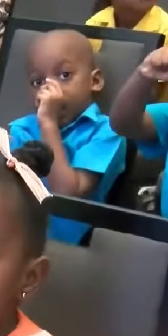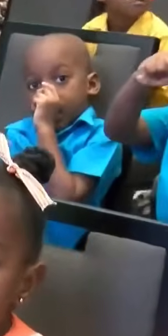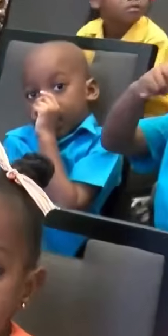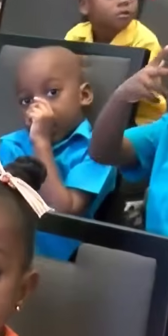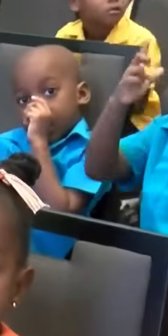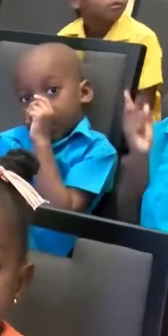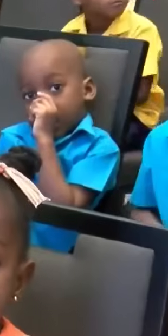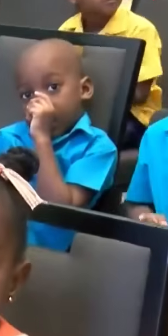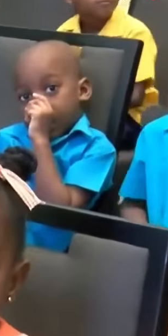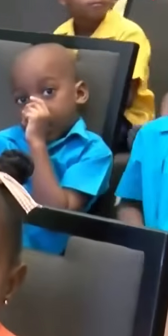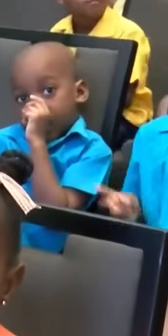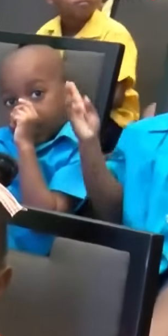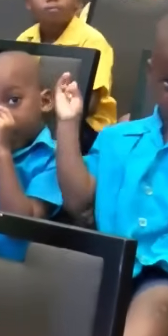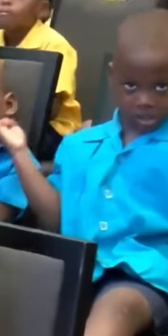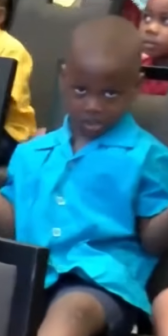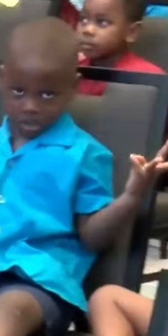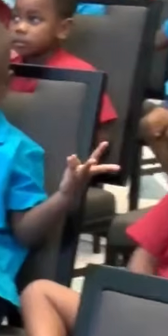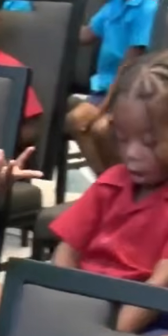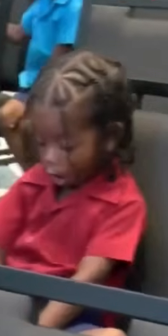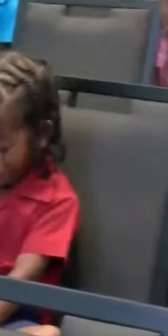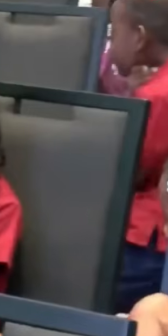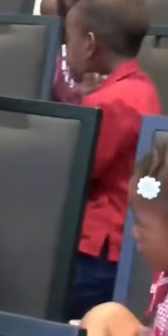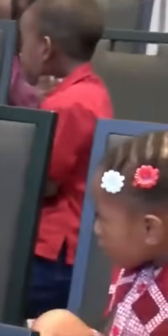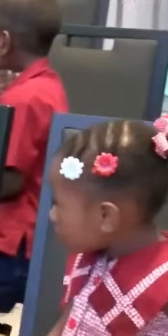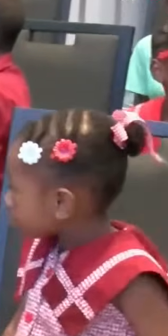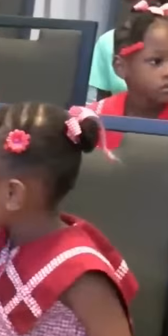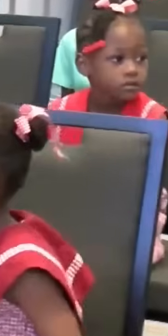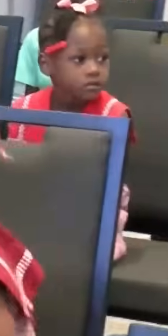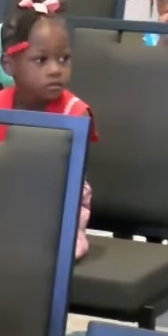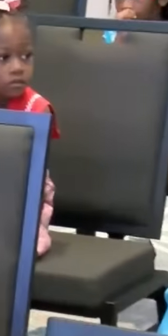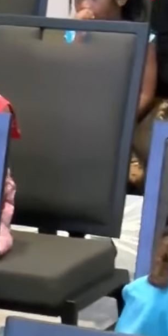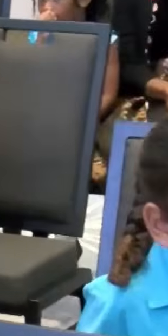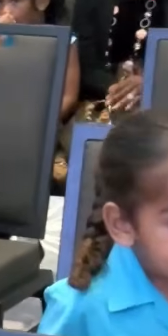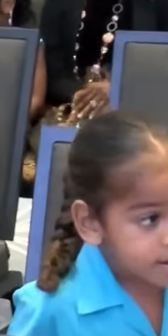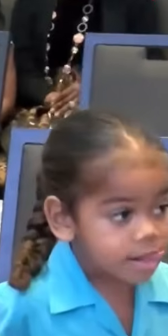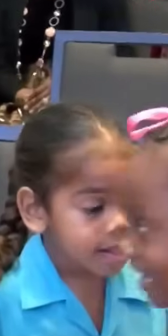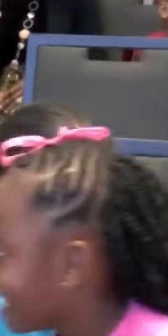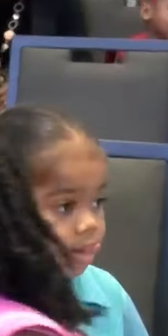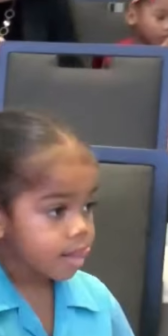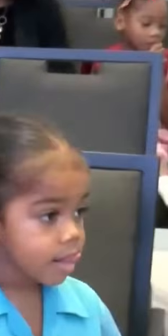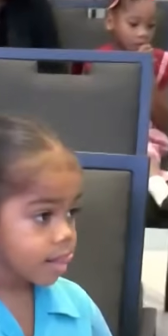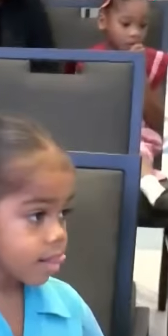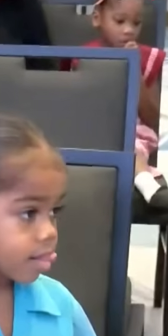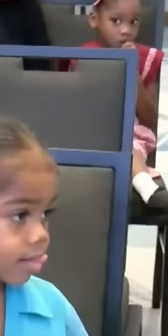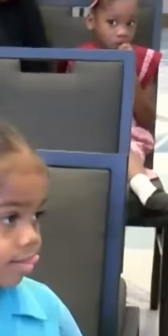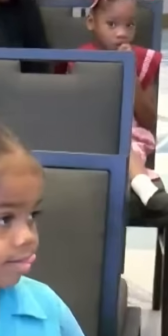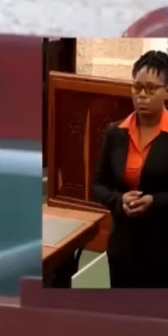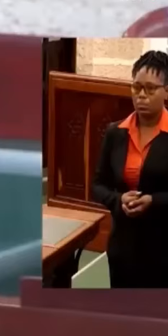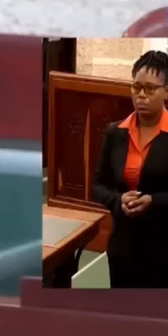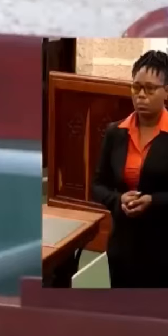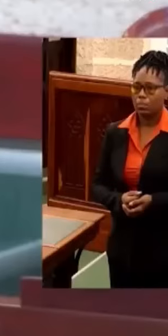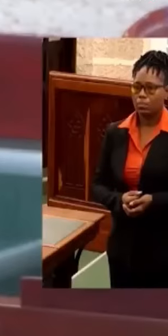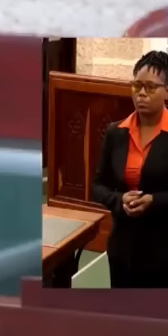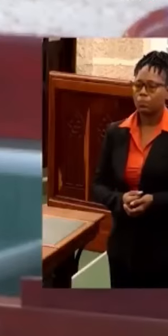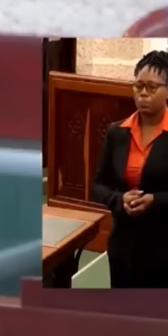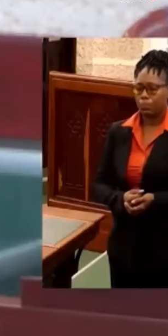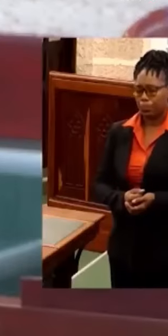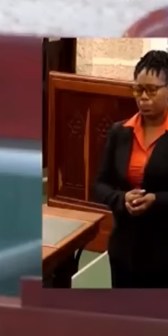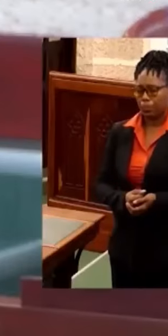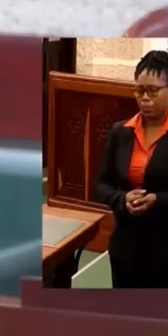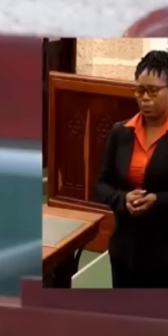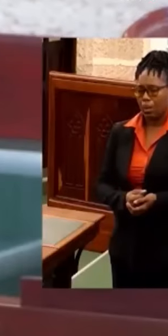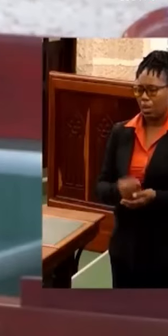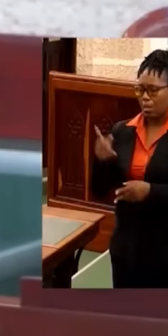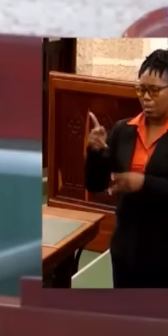age of 3 by September 1st will be eligible to start nursery school. That's according to Senior